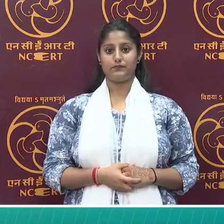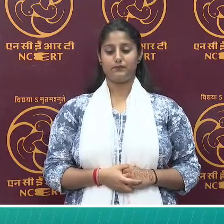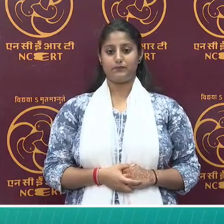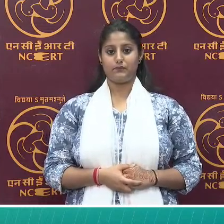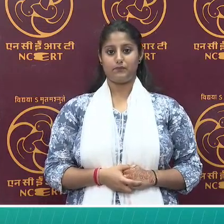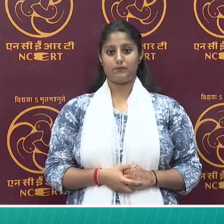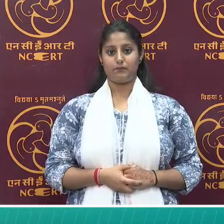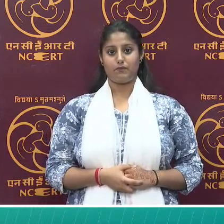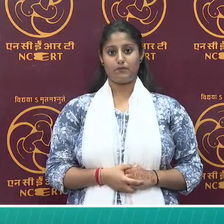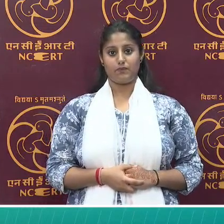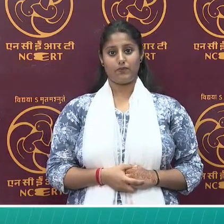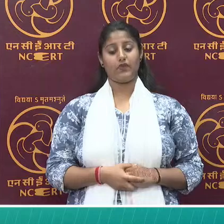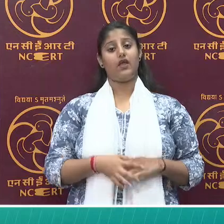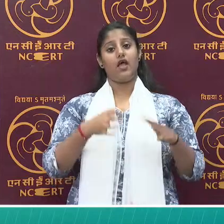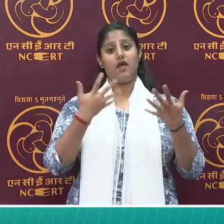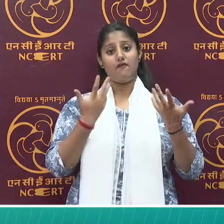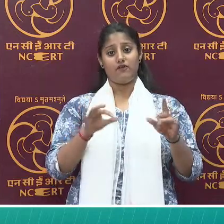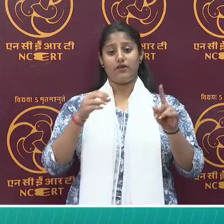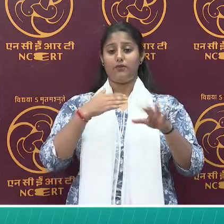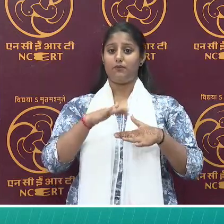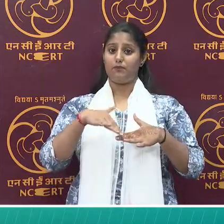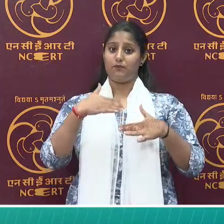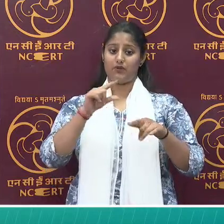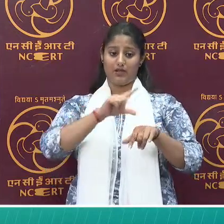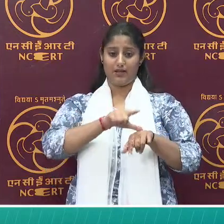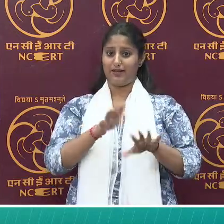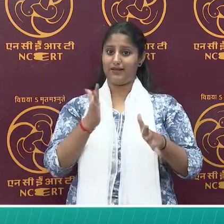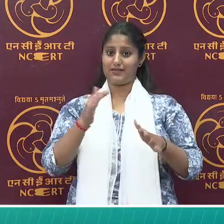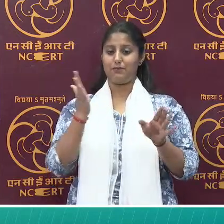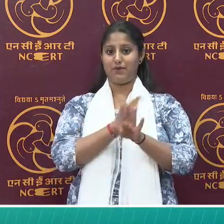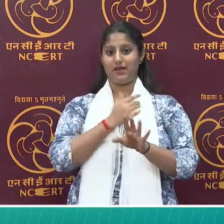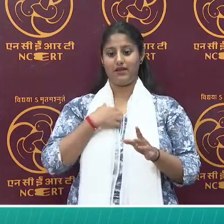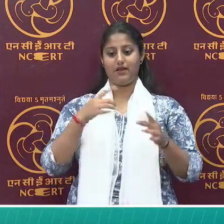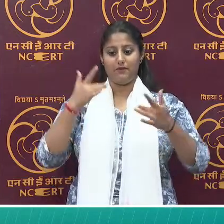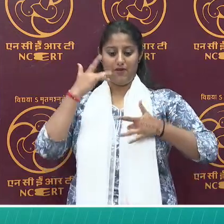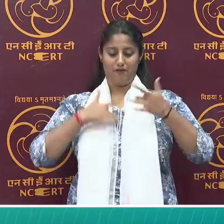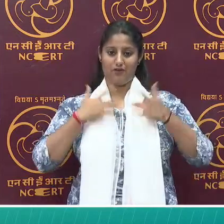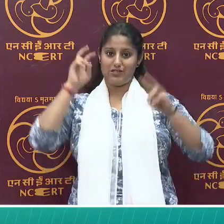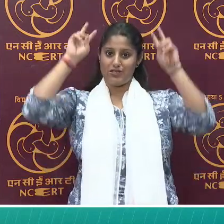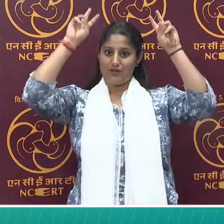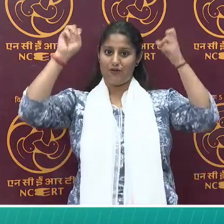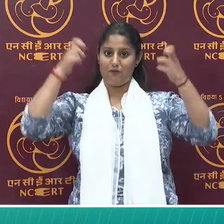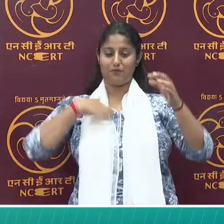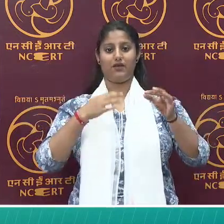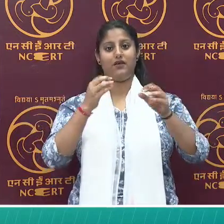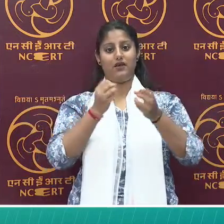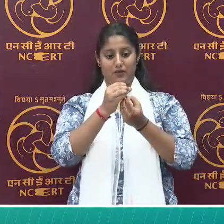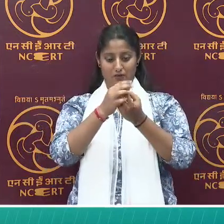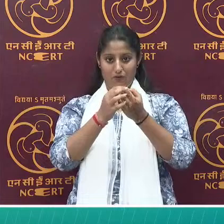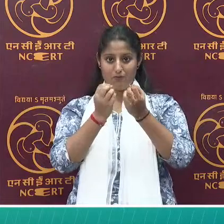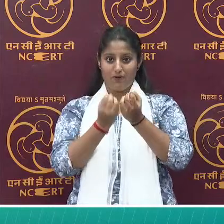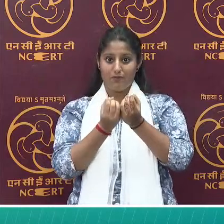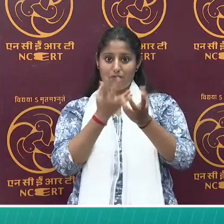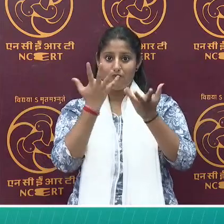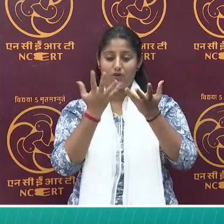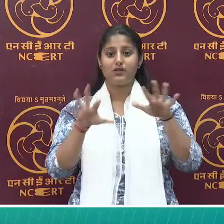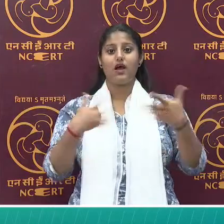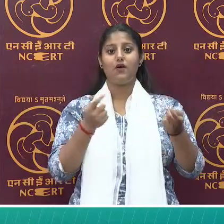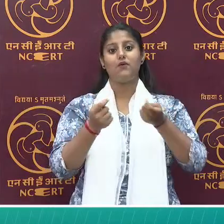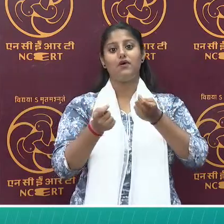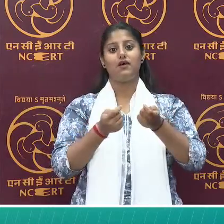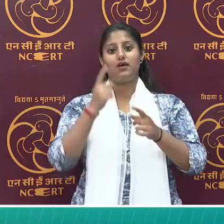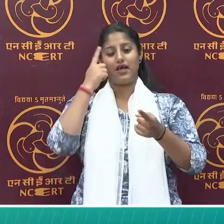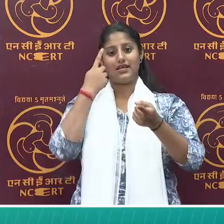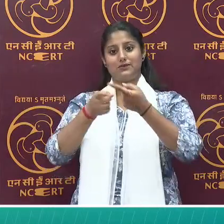dth.class8@ciet.nic.in. So without any delay, let us know about this interesting topic, crop production, from our expert,